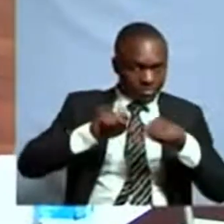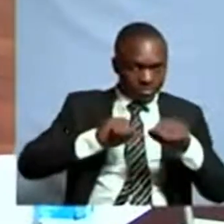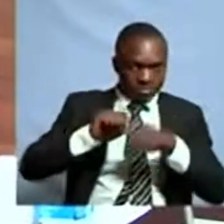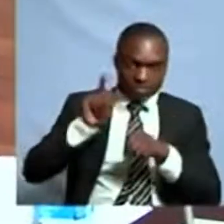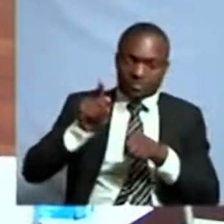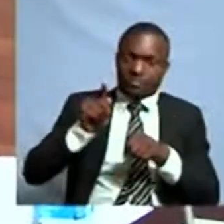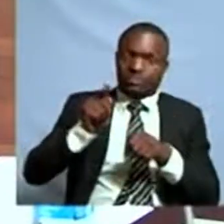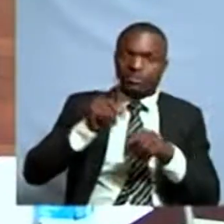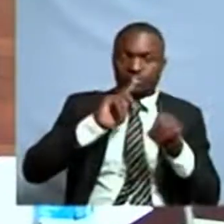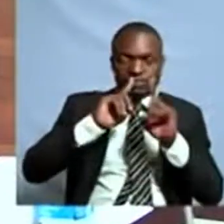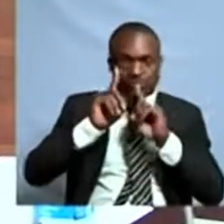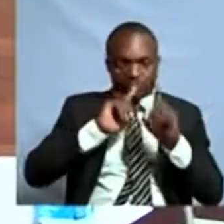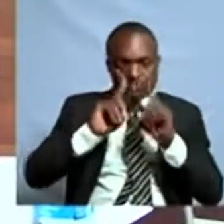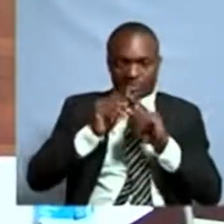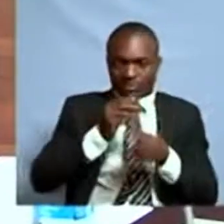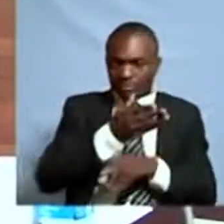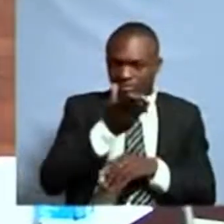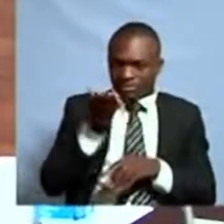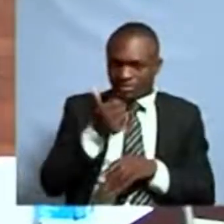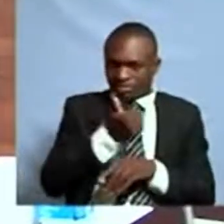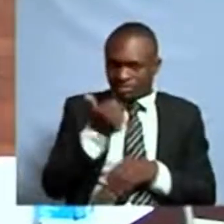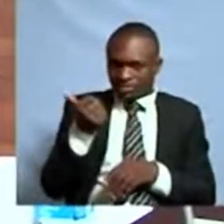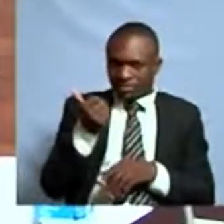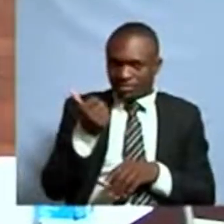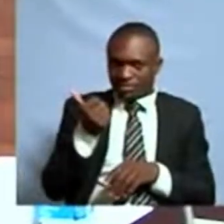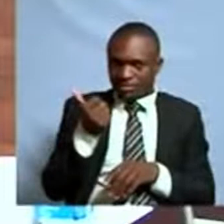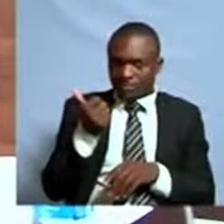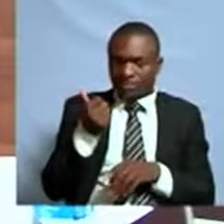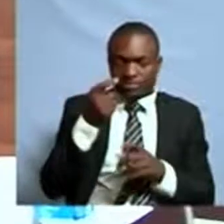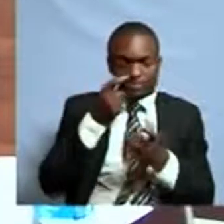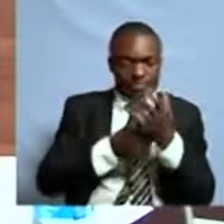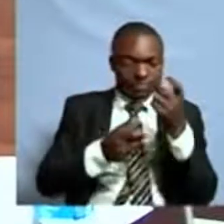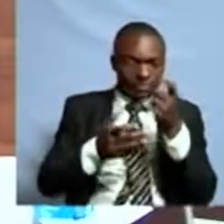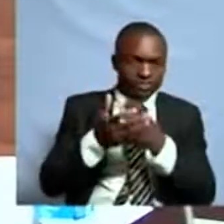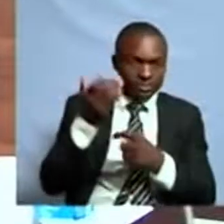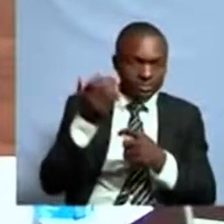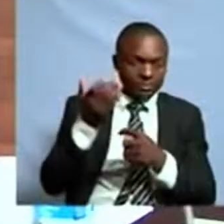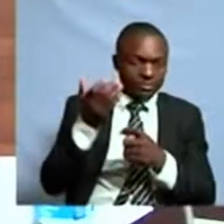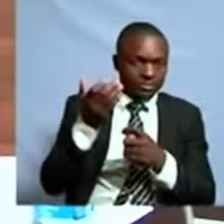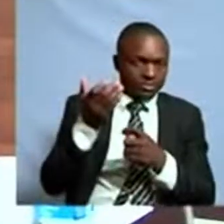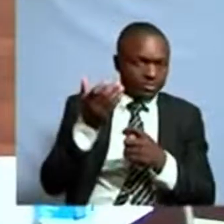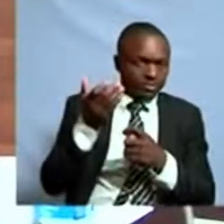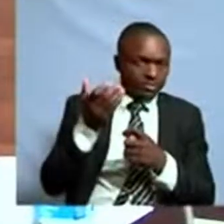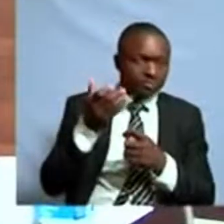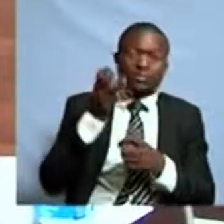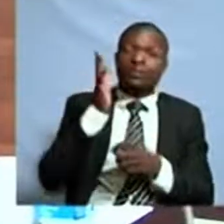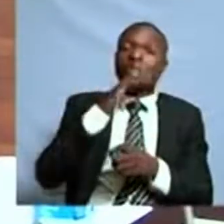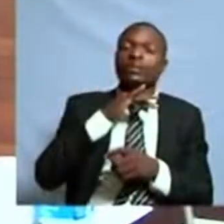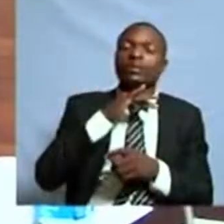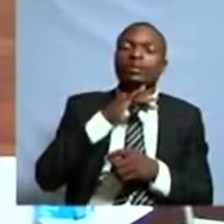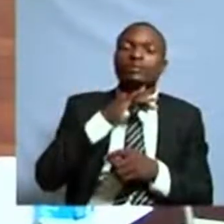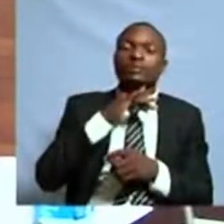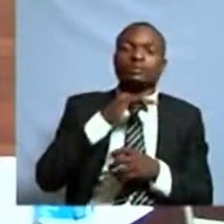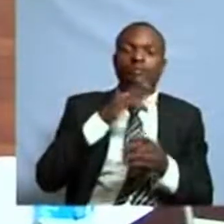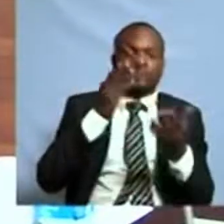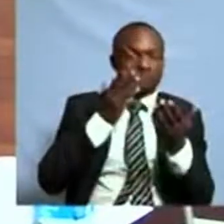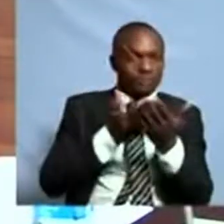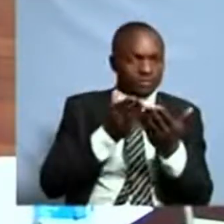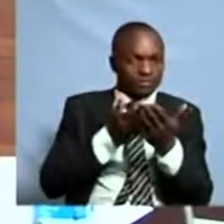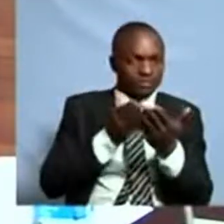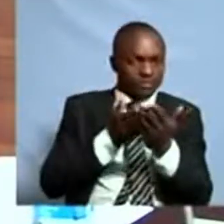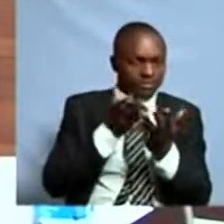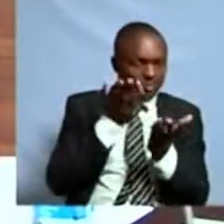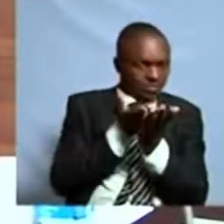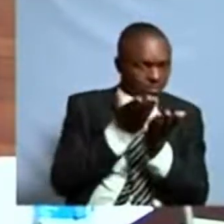chart, has there been any substantive consultation that has been done based on this particular